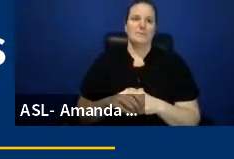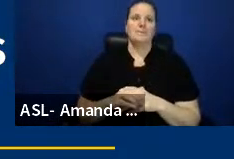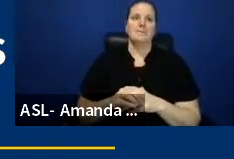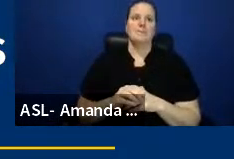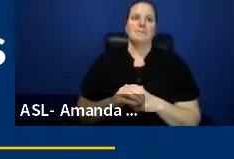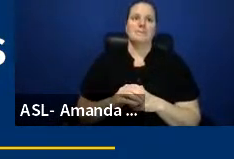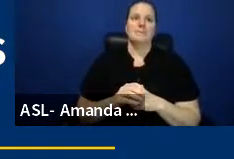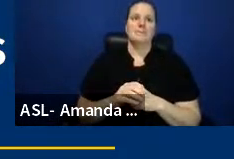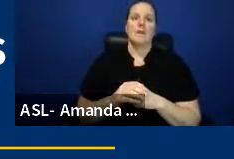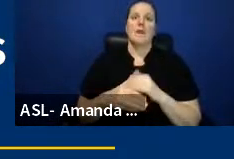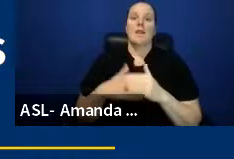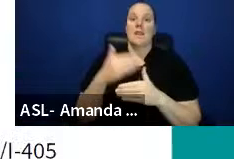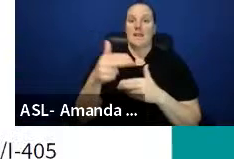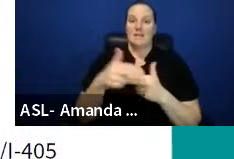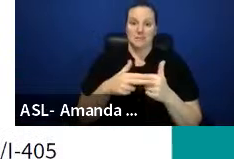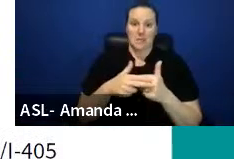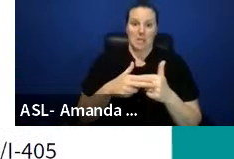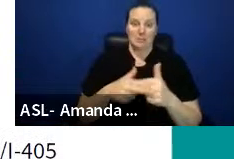Next slide.